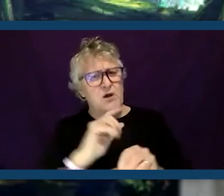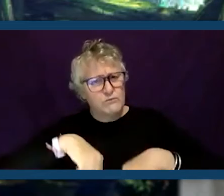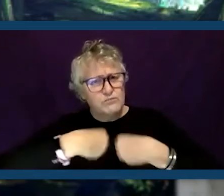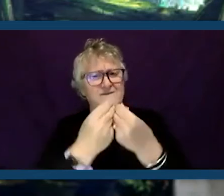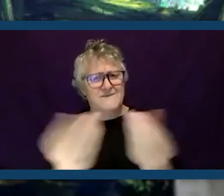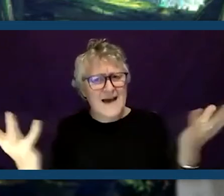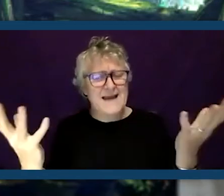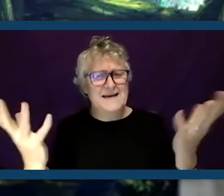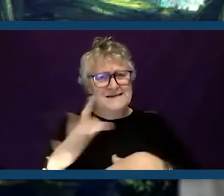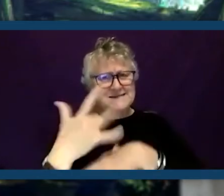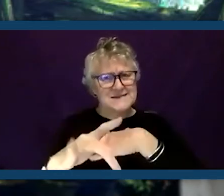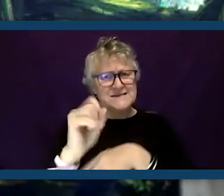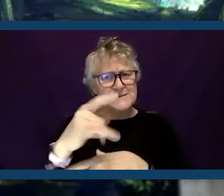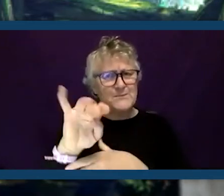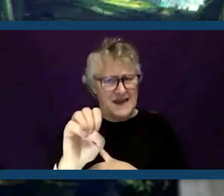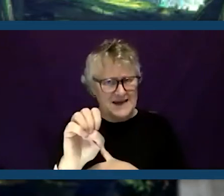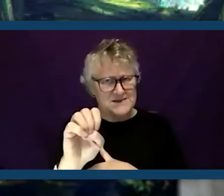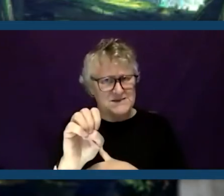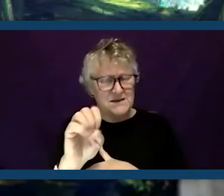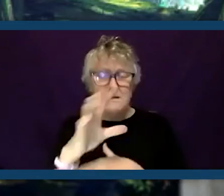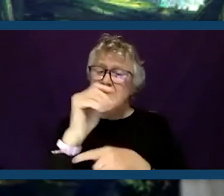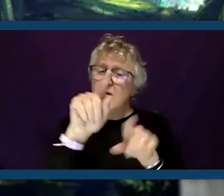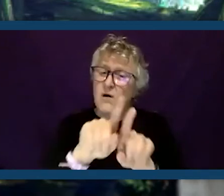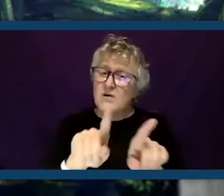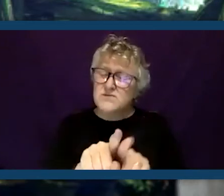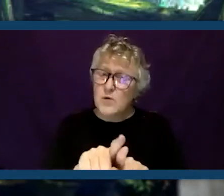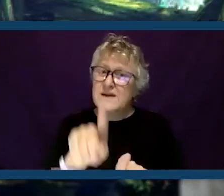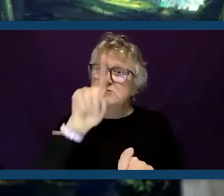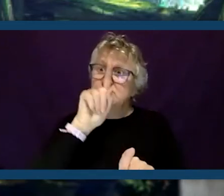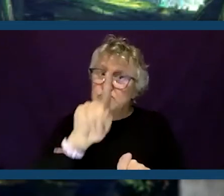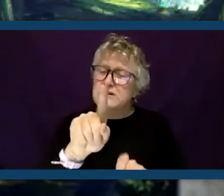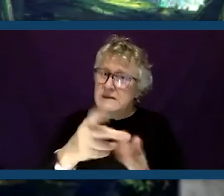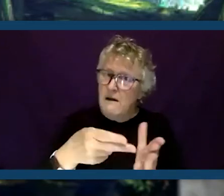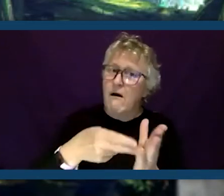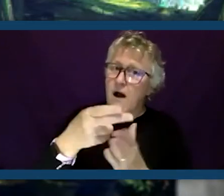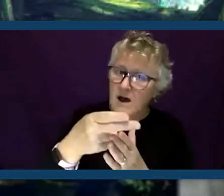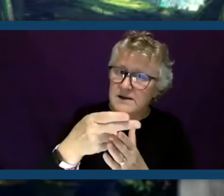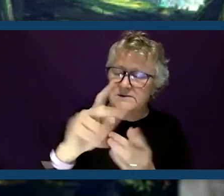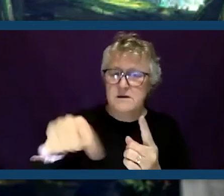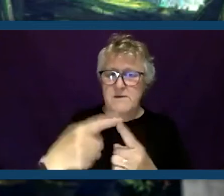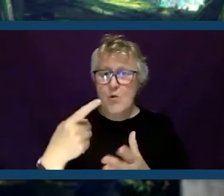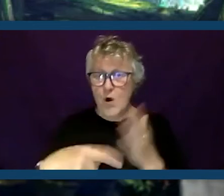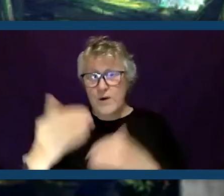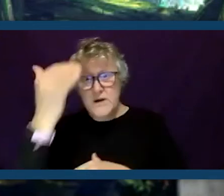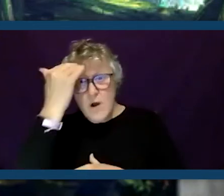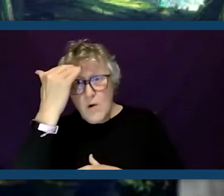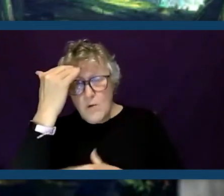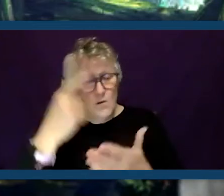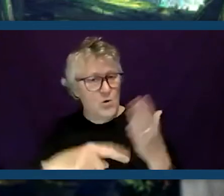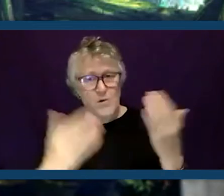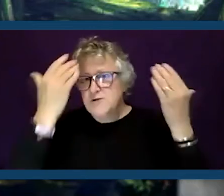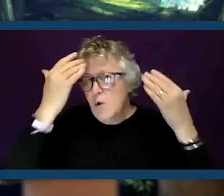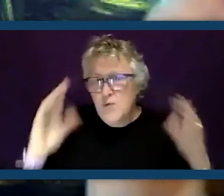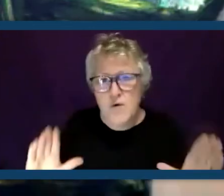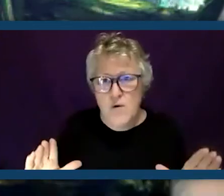lead, but also being really honest about what we know and don't know about each other. right? Because there's so much that we have yet to